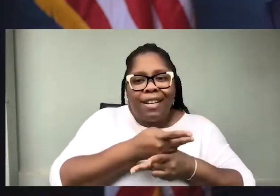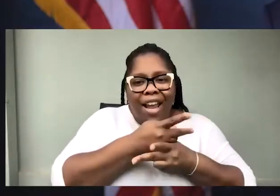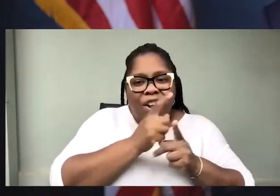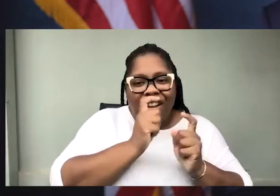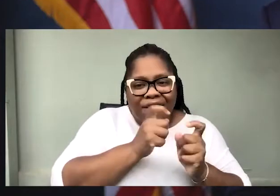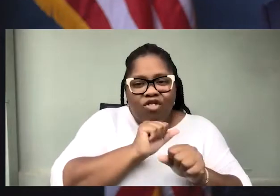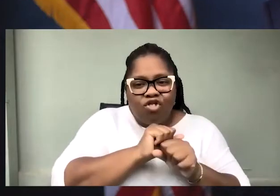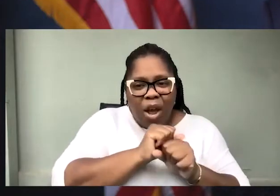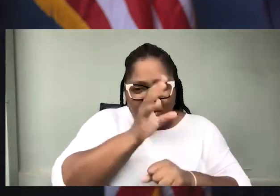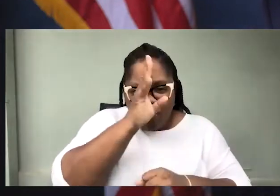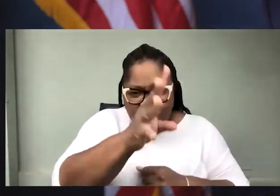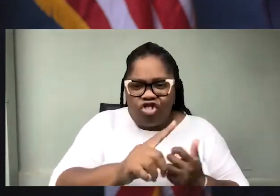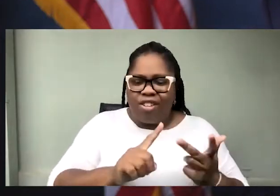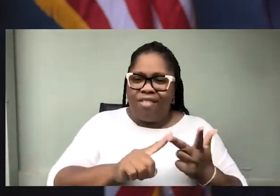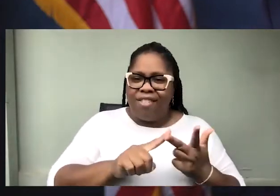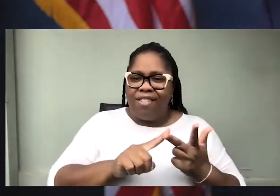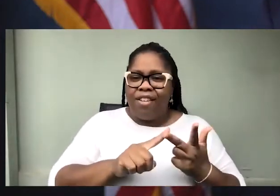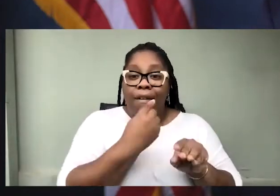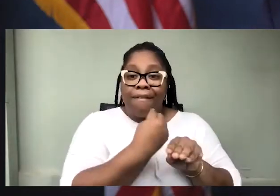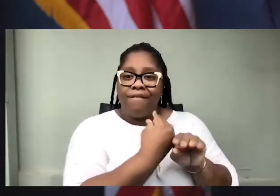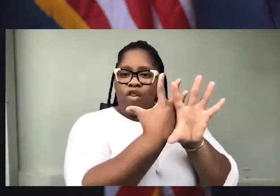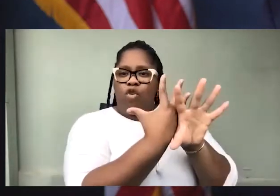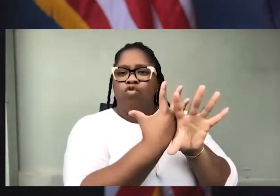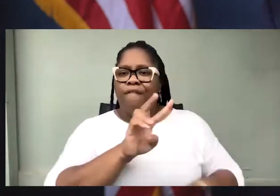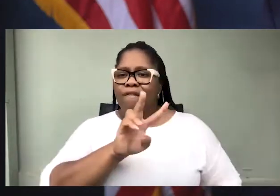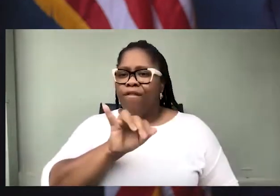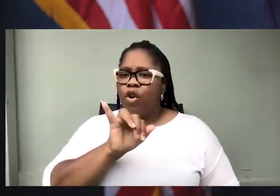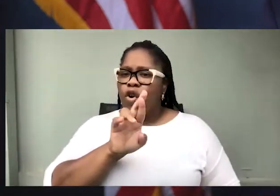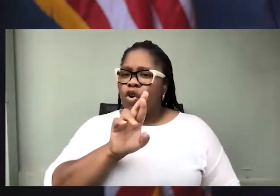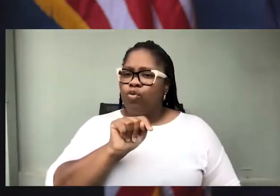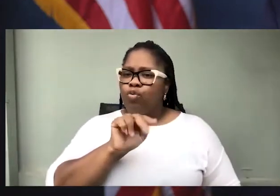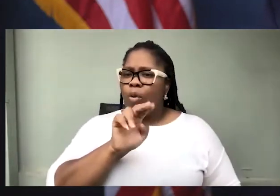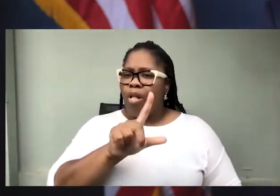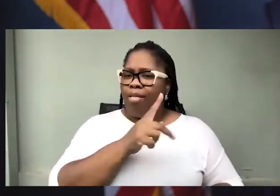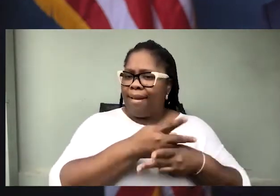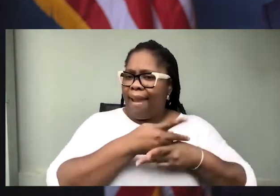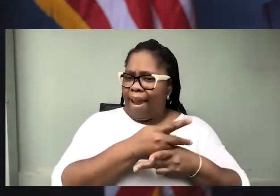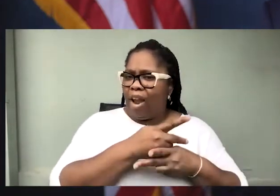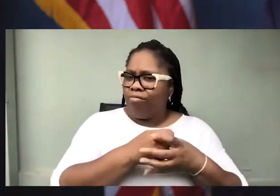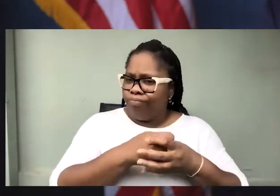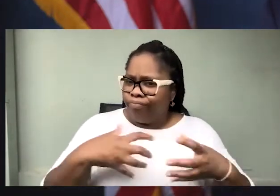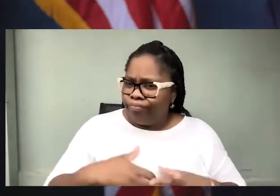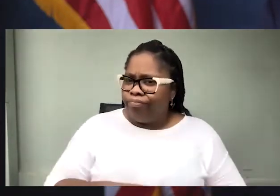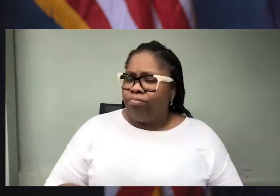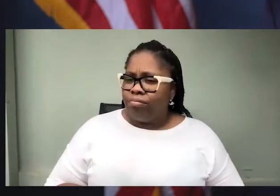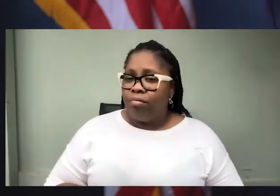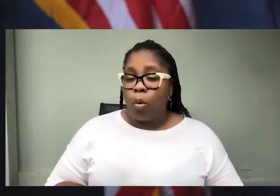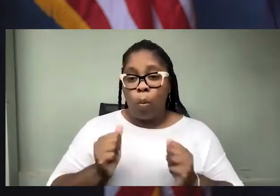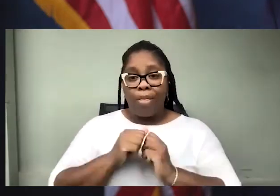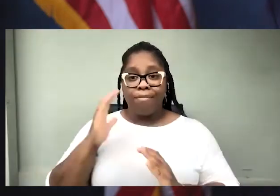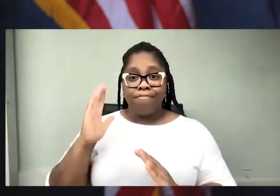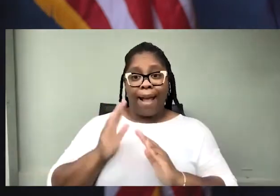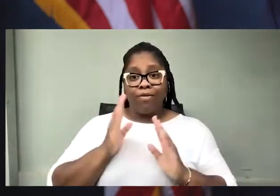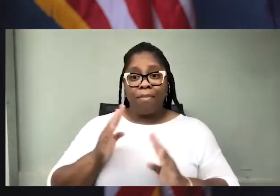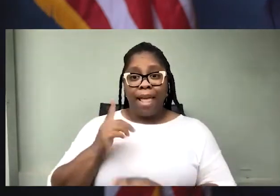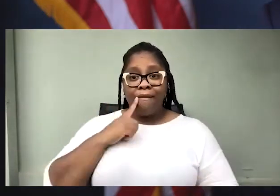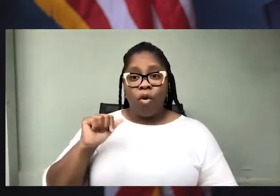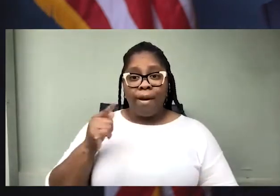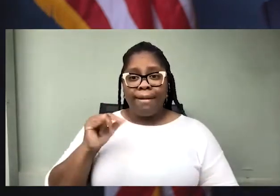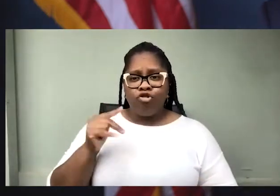and virtual care expansion. Through the Master Plan for Aging, strategies will be considered to